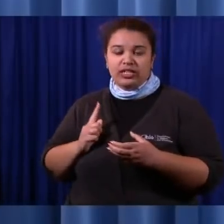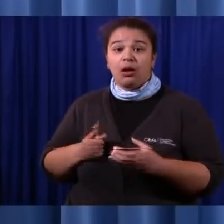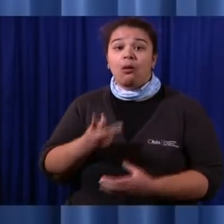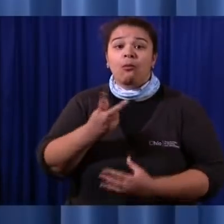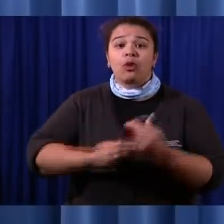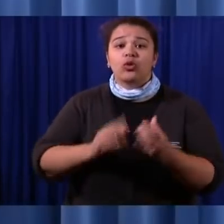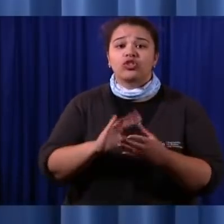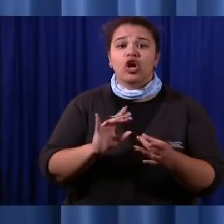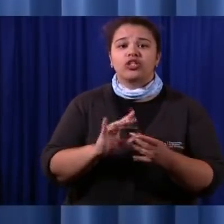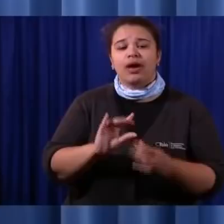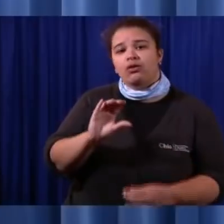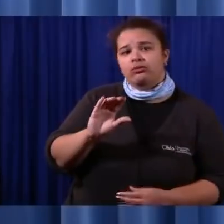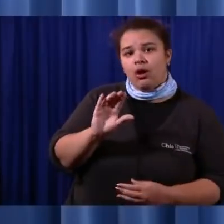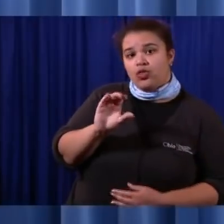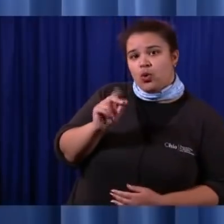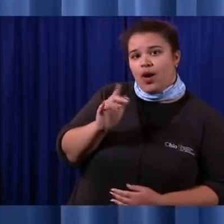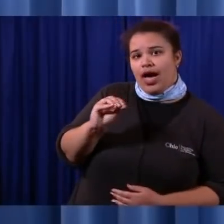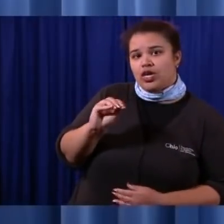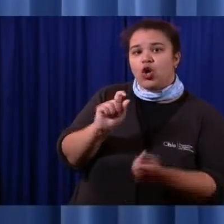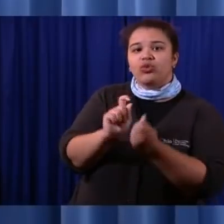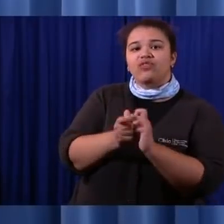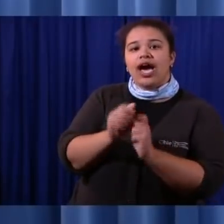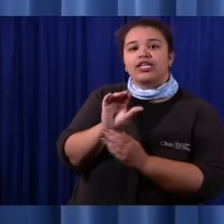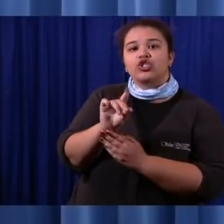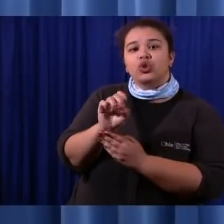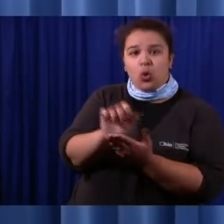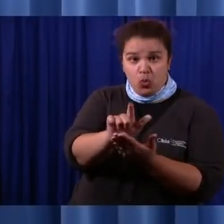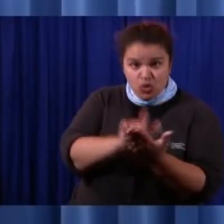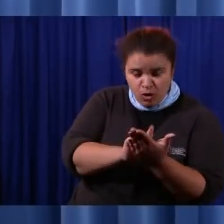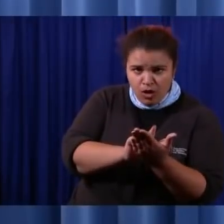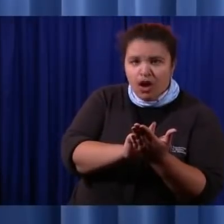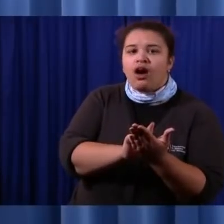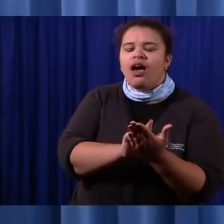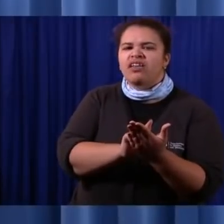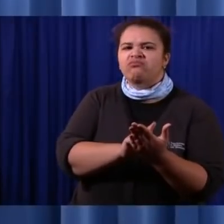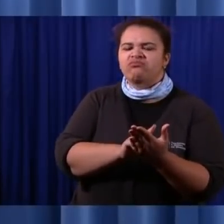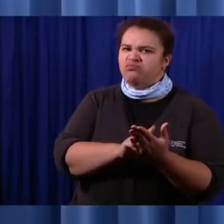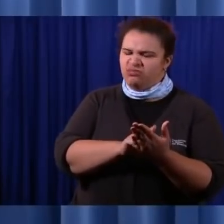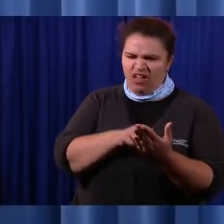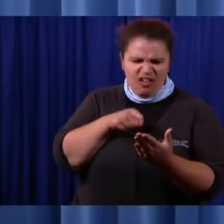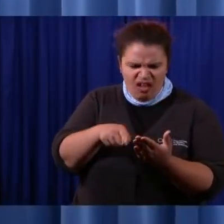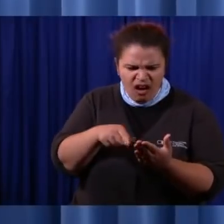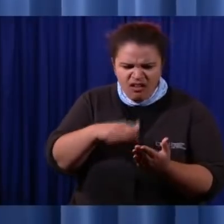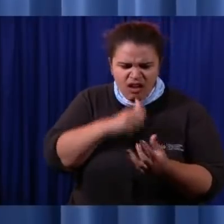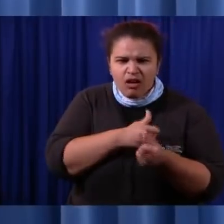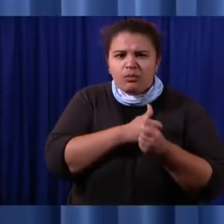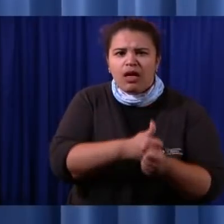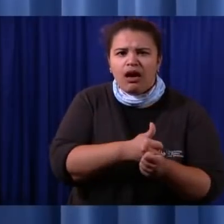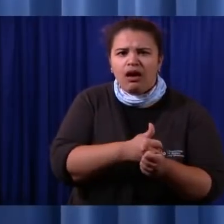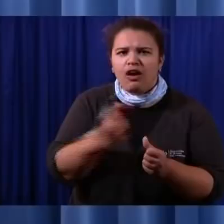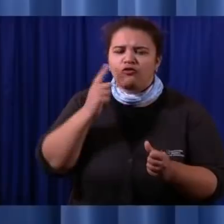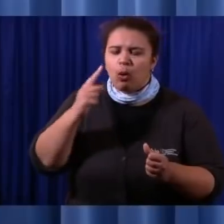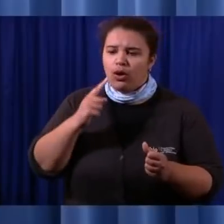legal action for noncompliance for both the patient being isolated and the non-infected